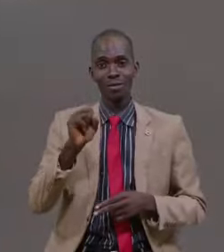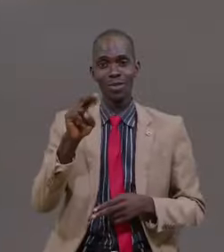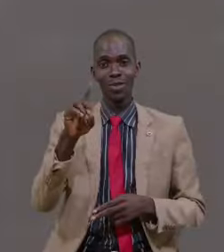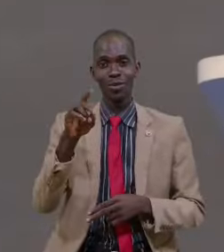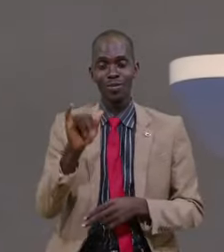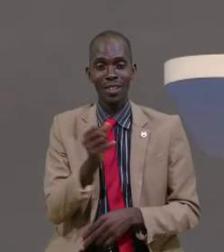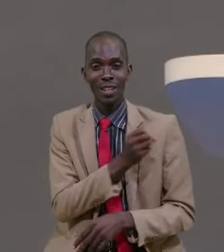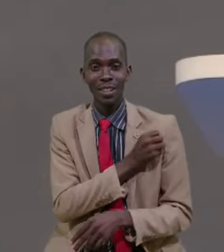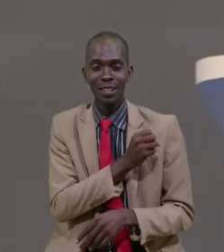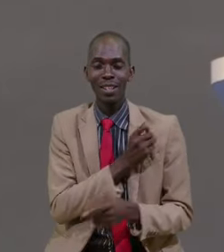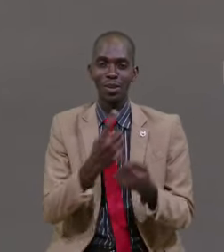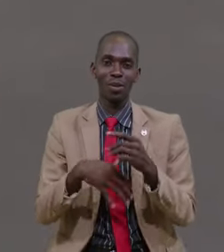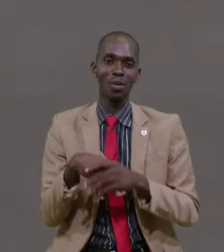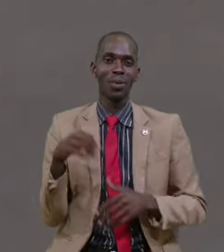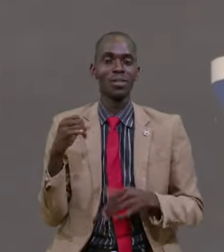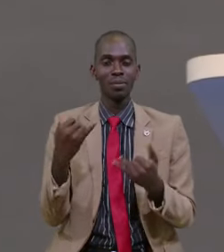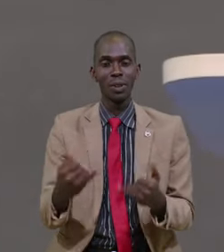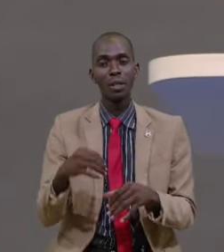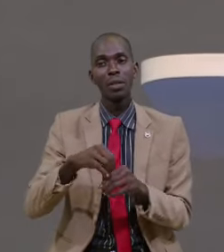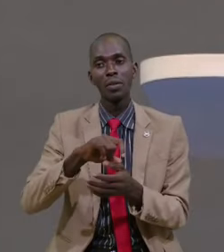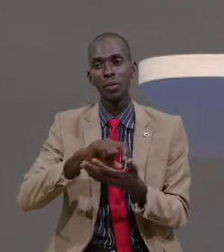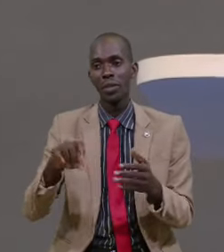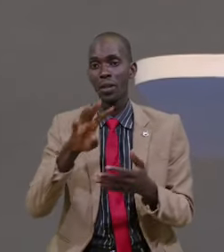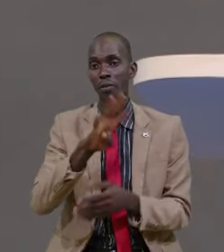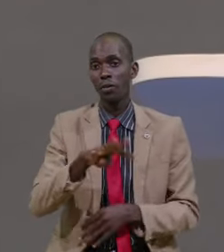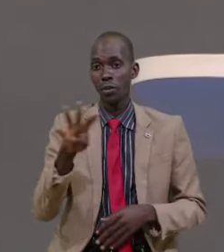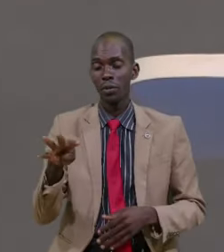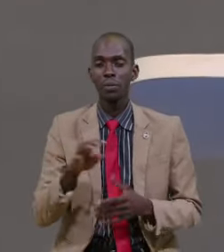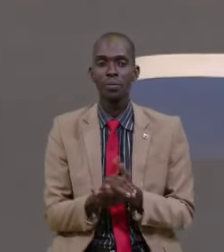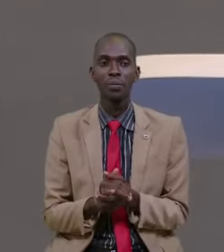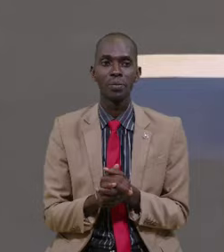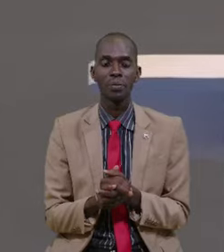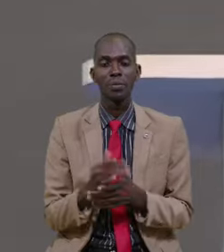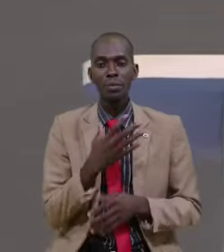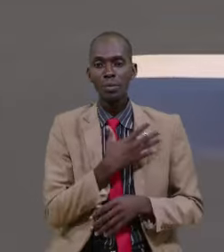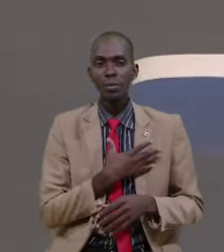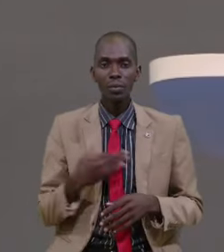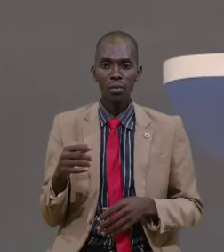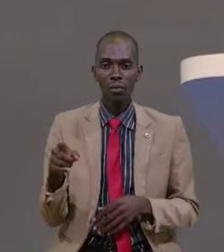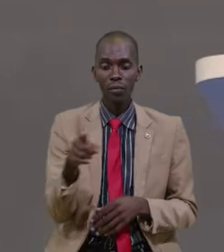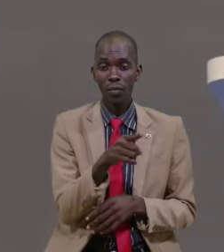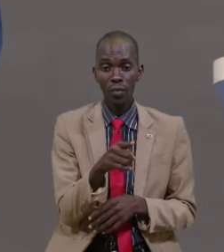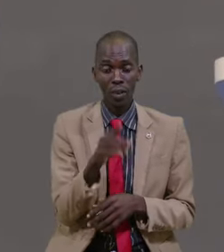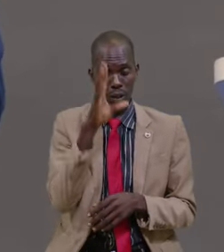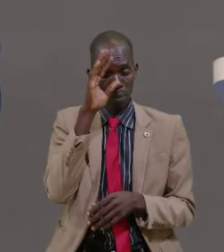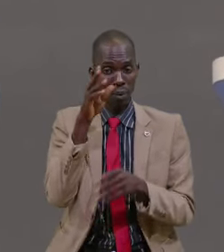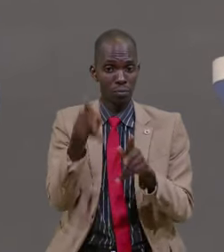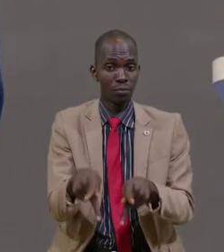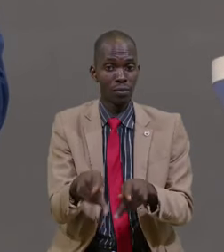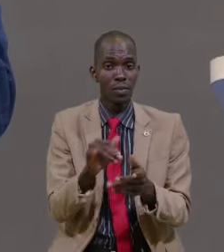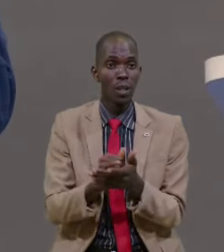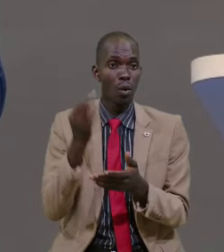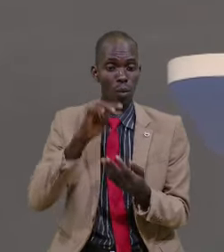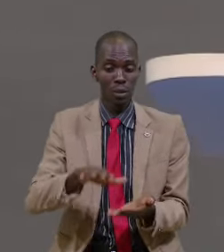Then in verse 44, verse 44 says, and he that was